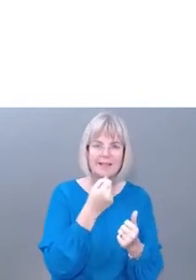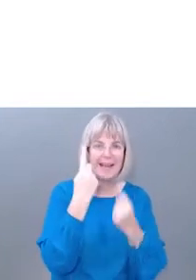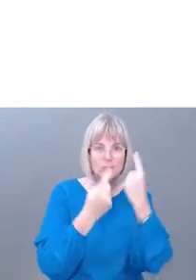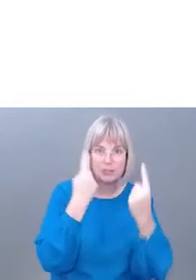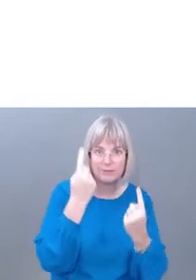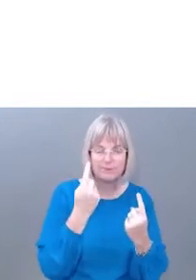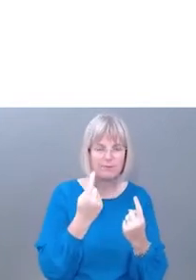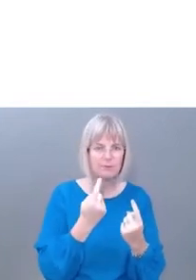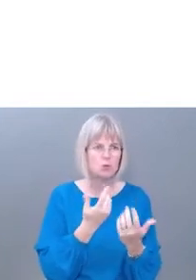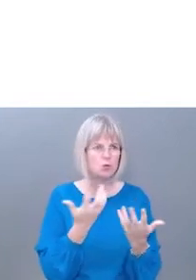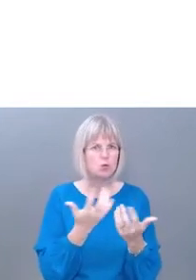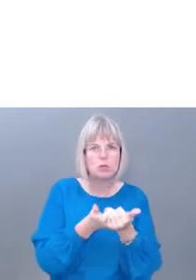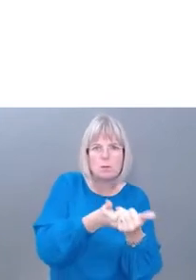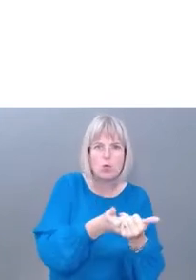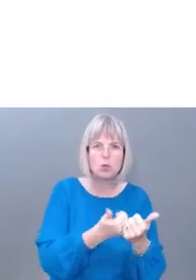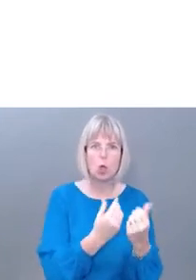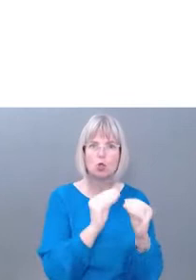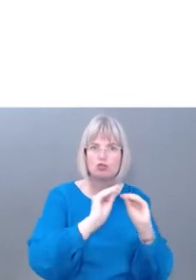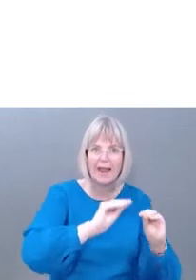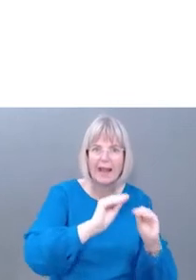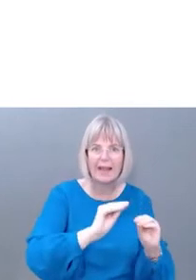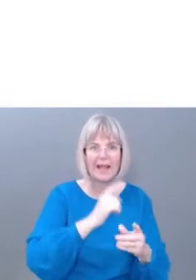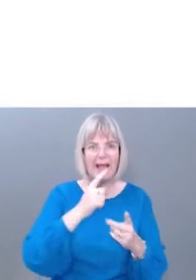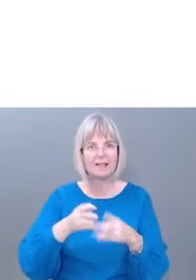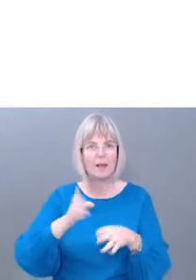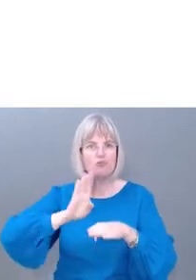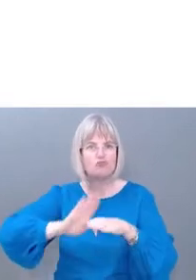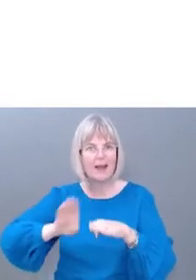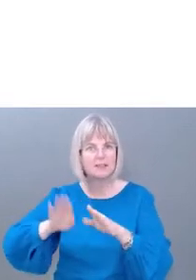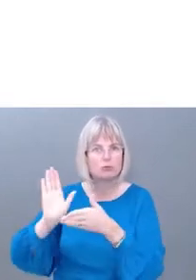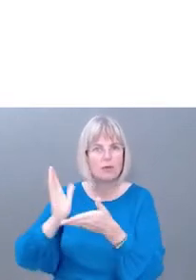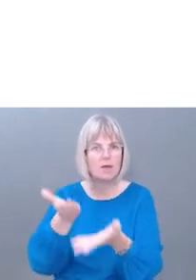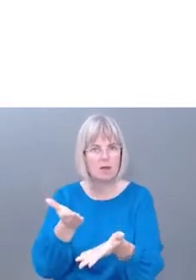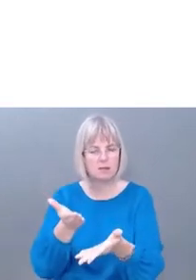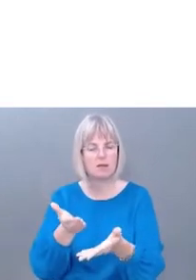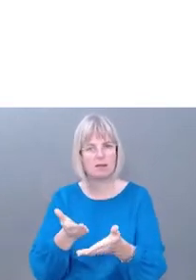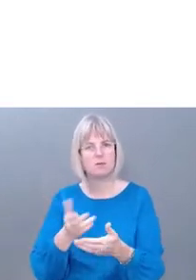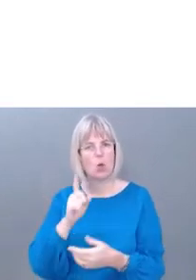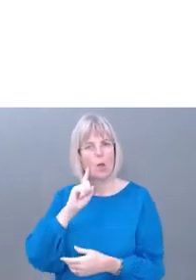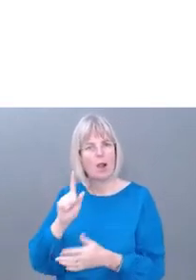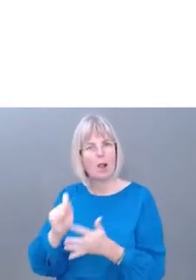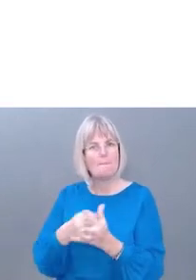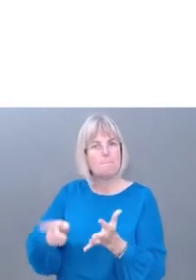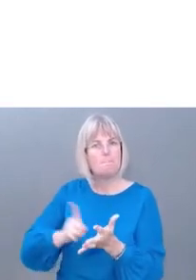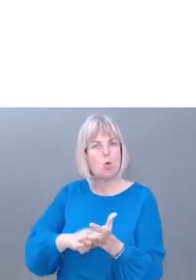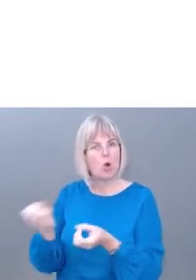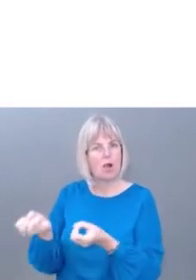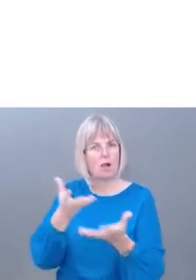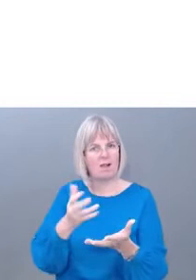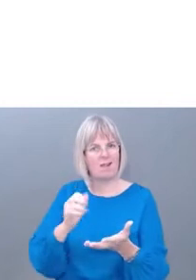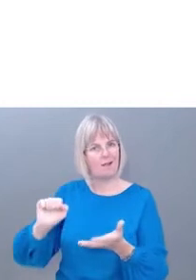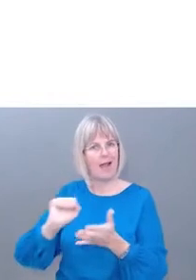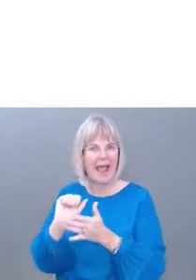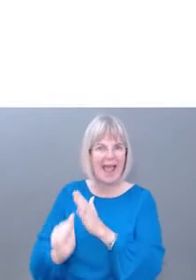and in practicing providers. And as part of that, we'll hear from Paul, our expert by experience, who's kindly contributed to